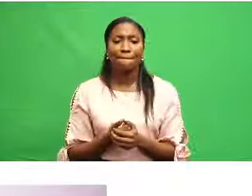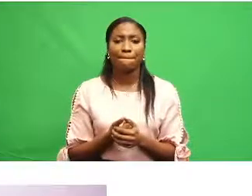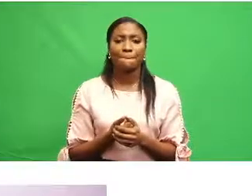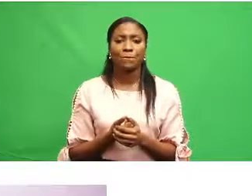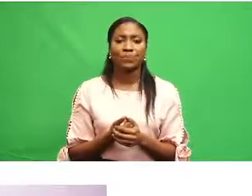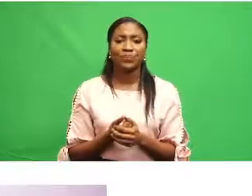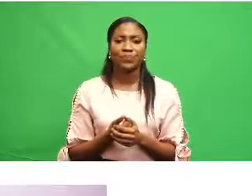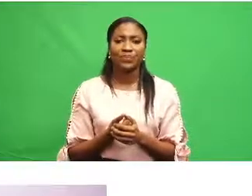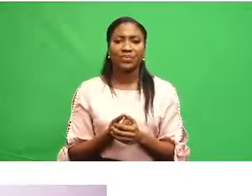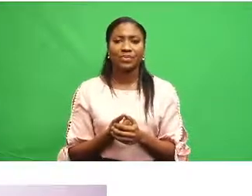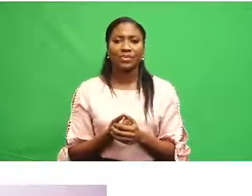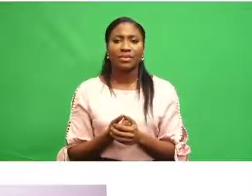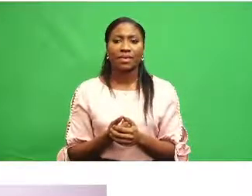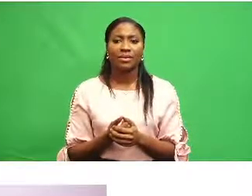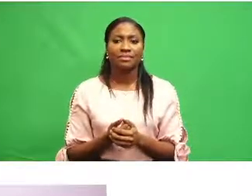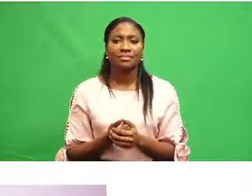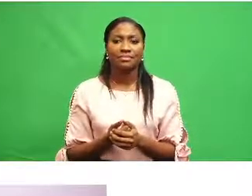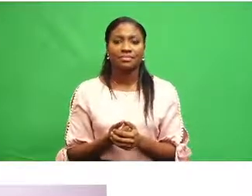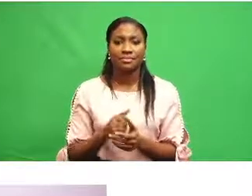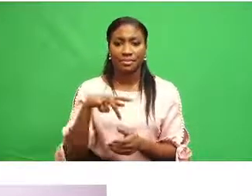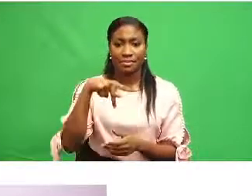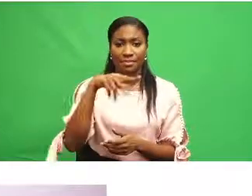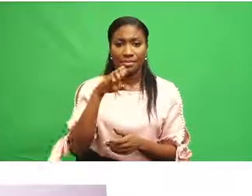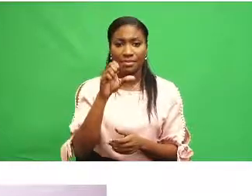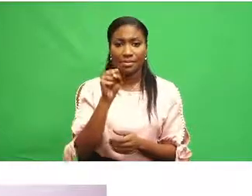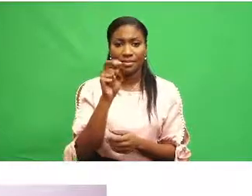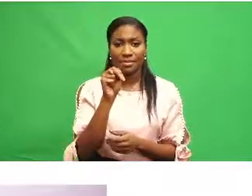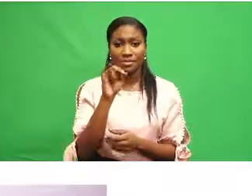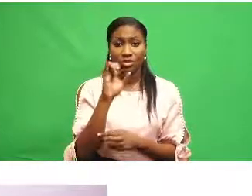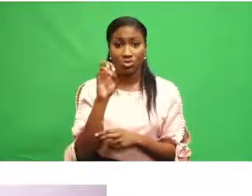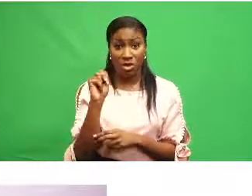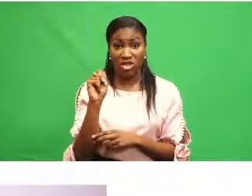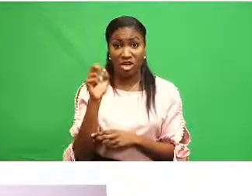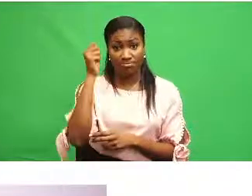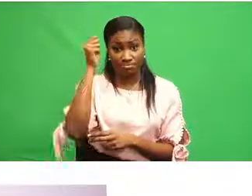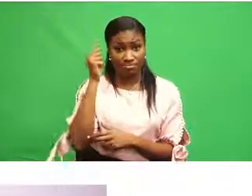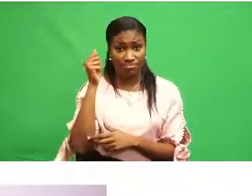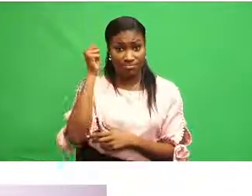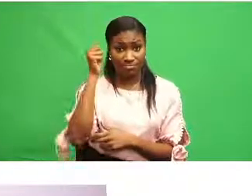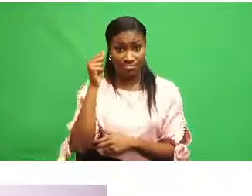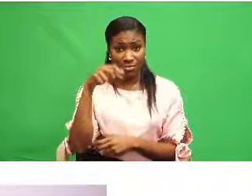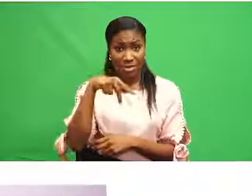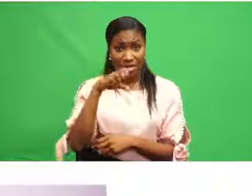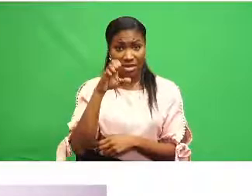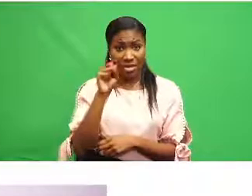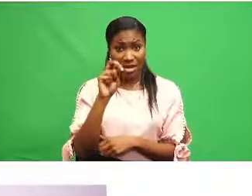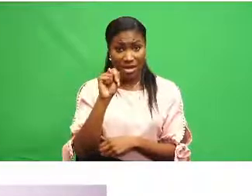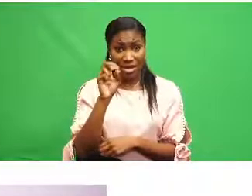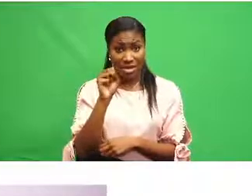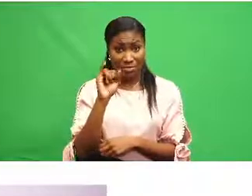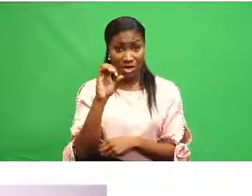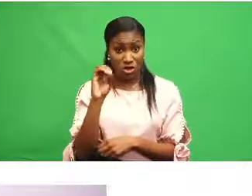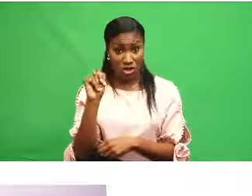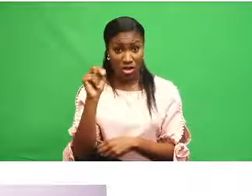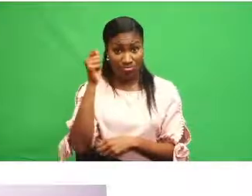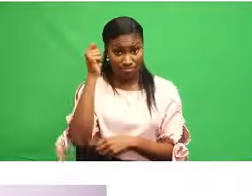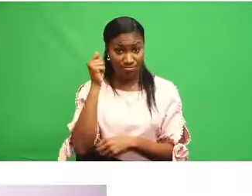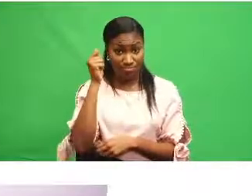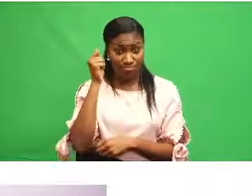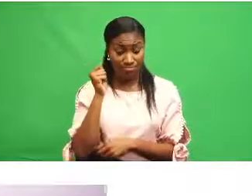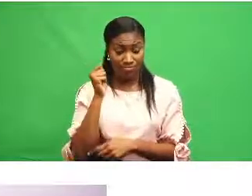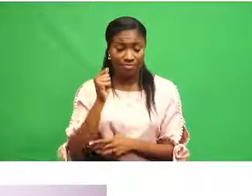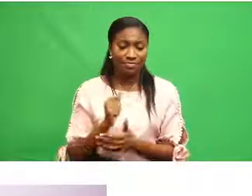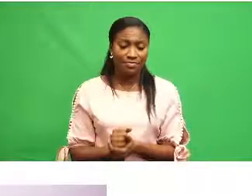it as a fact. The senior citizens pension, while it carries the connotation pension, right,